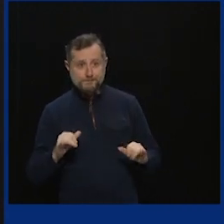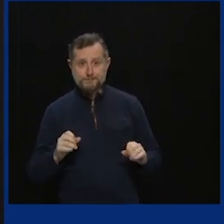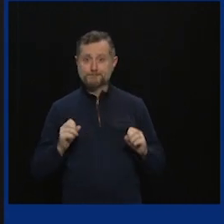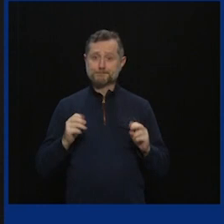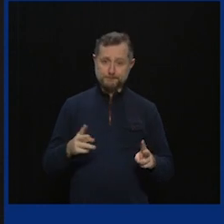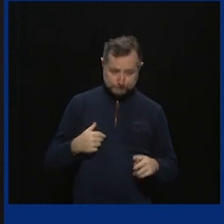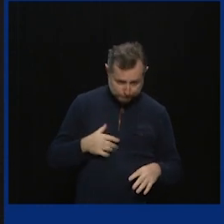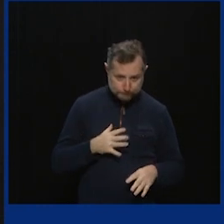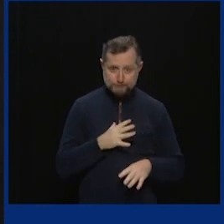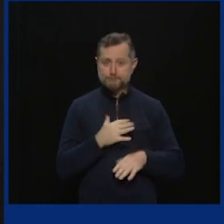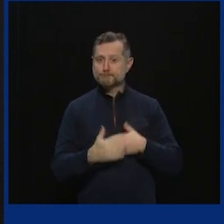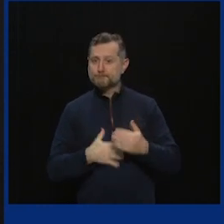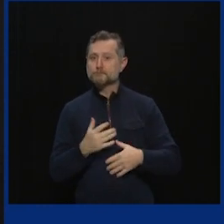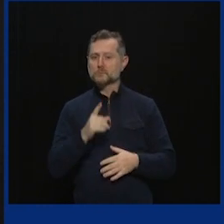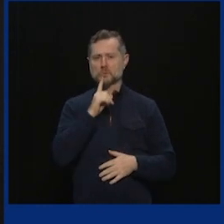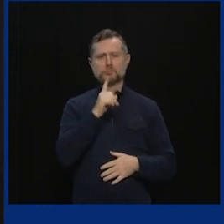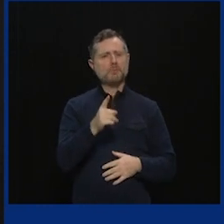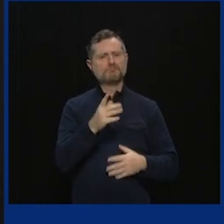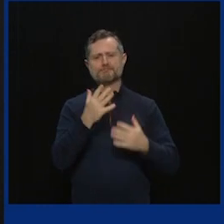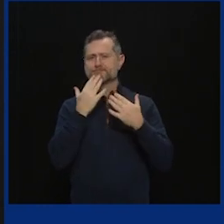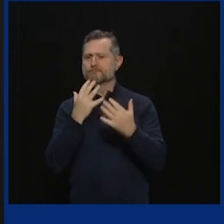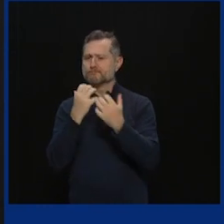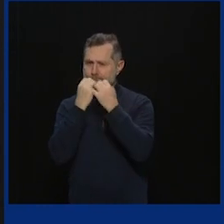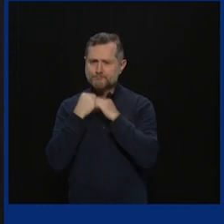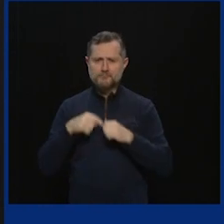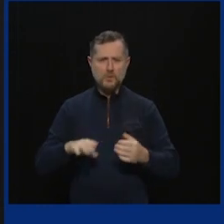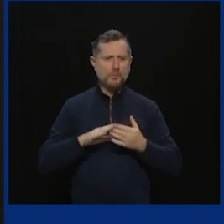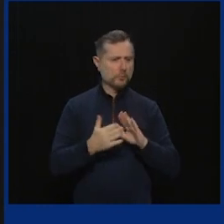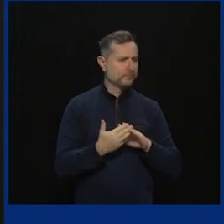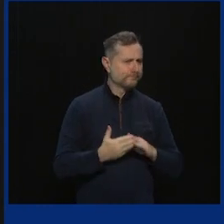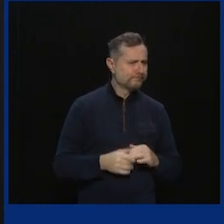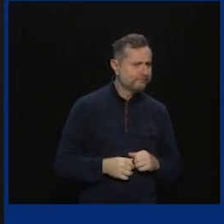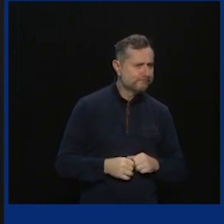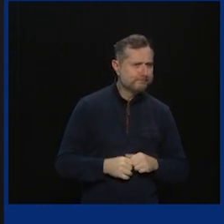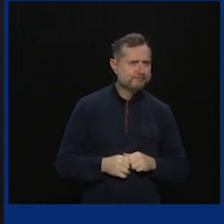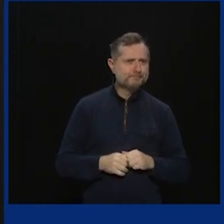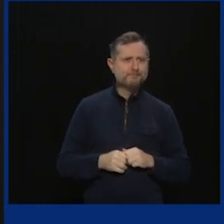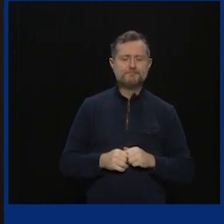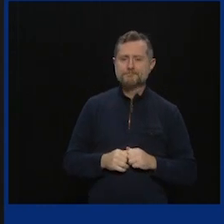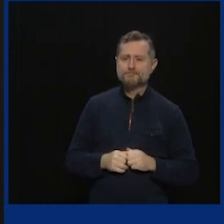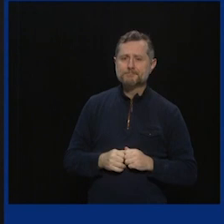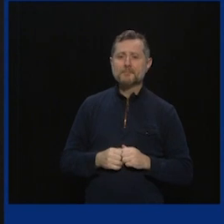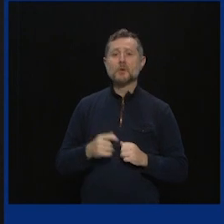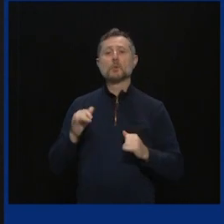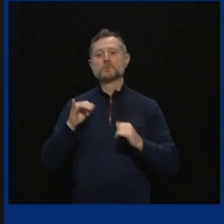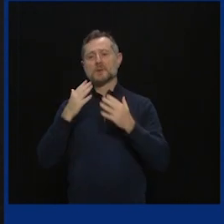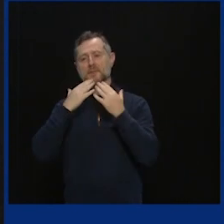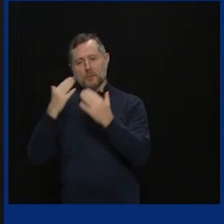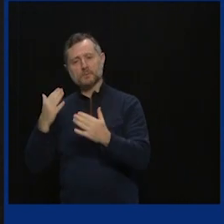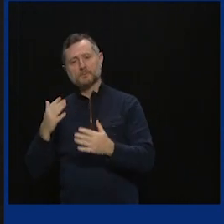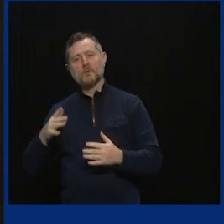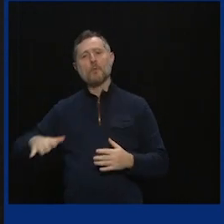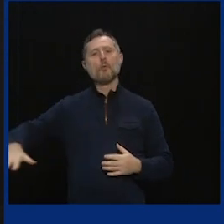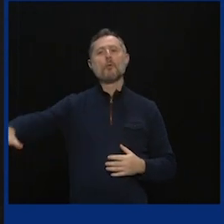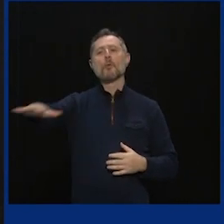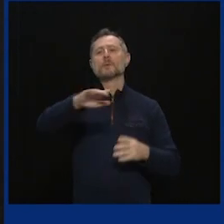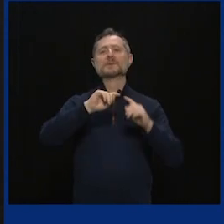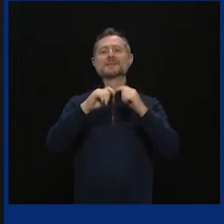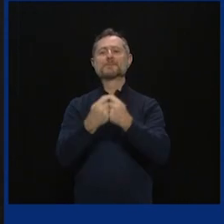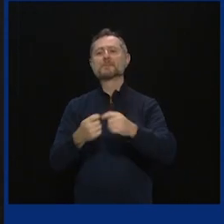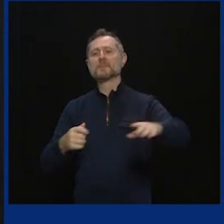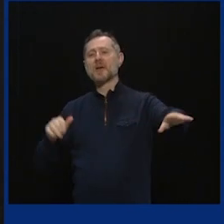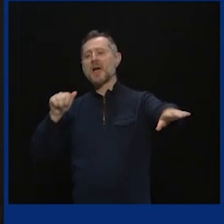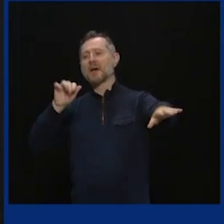really cares about Chinatown. And want to also thank all of our team at AFI over here, who have